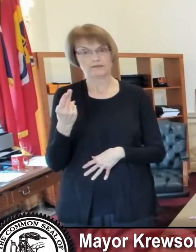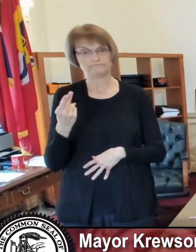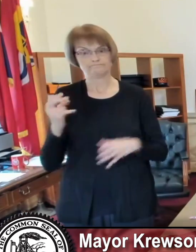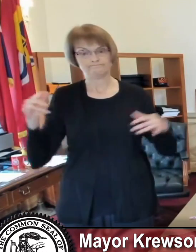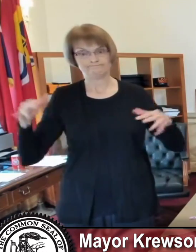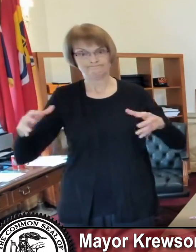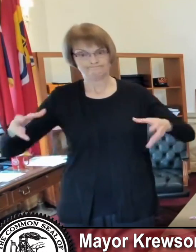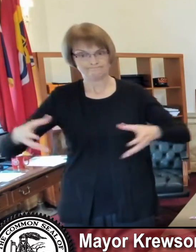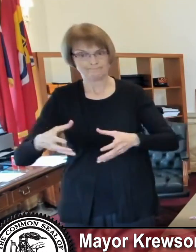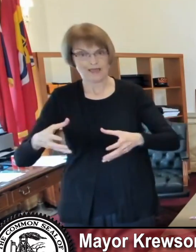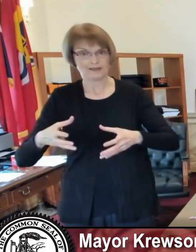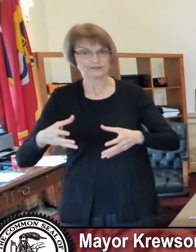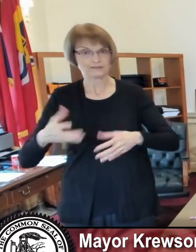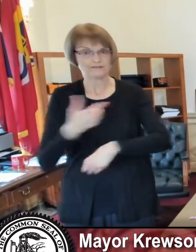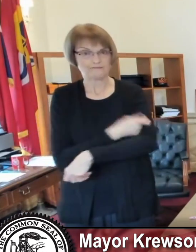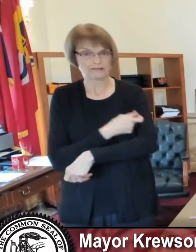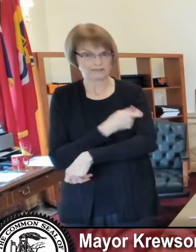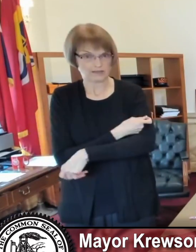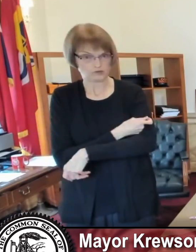vaccination event.